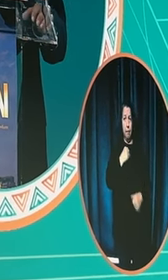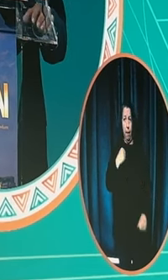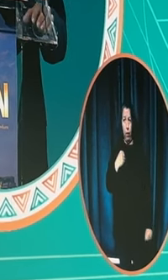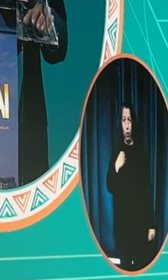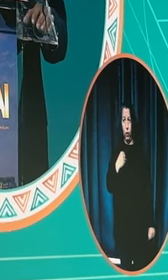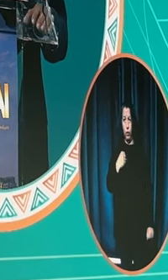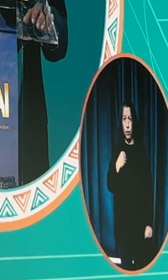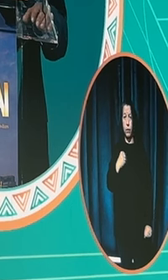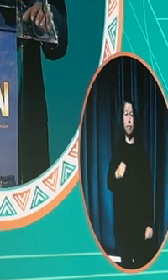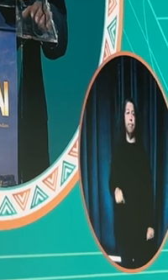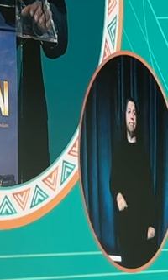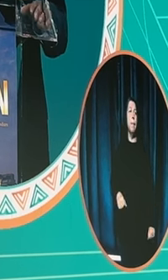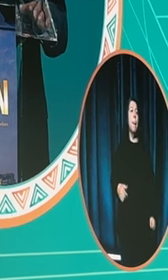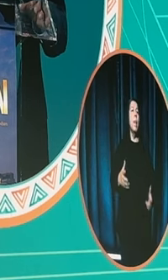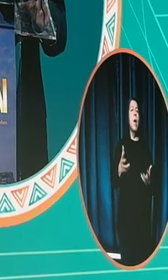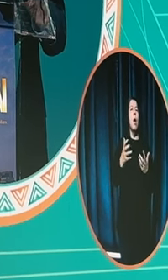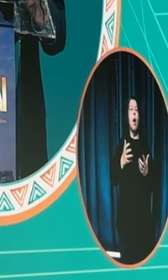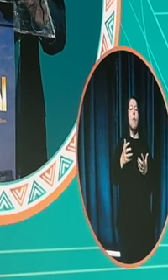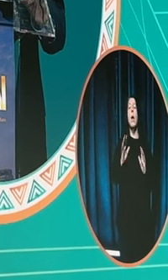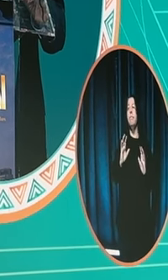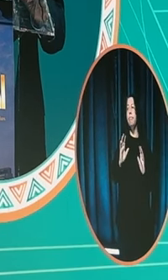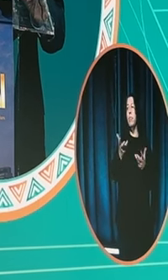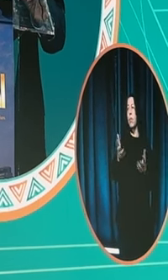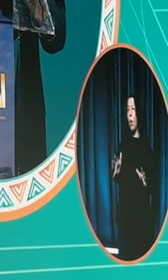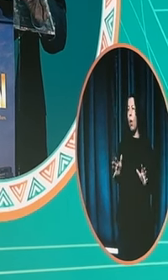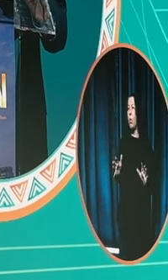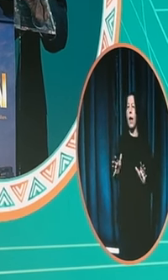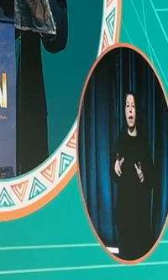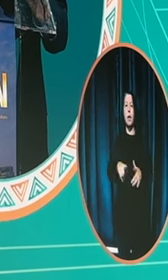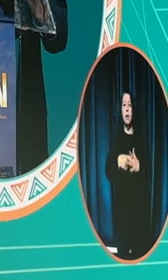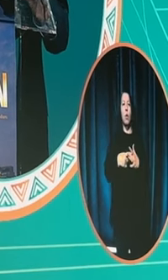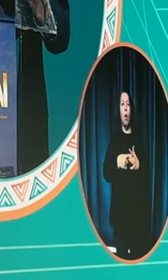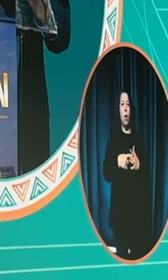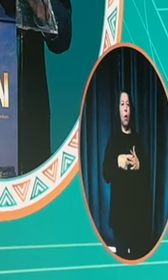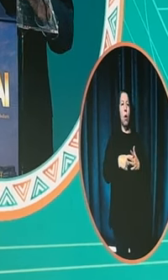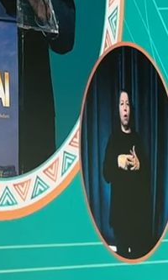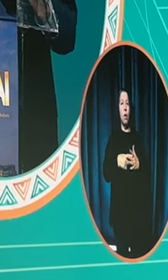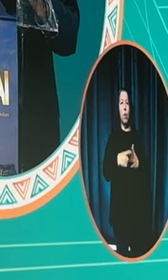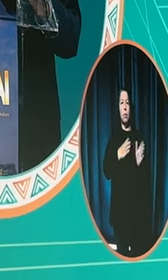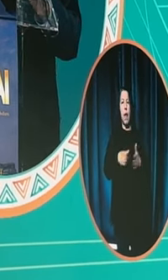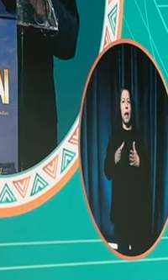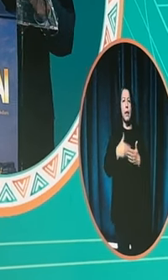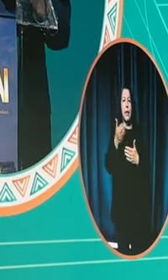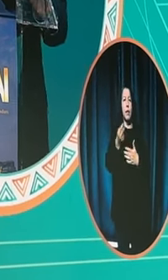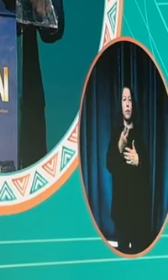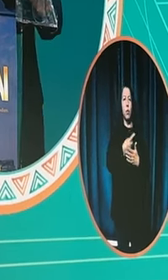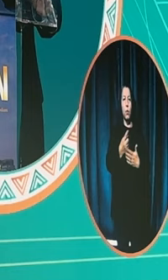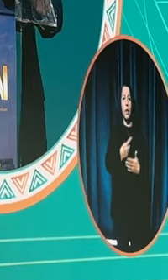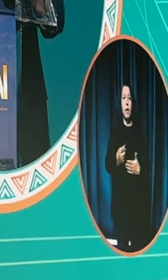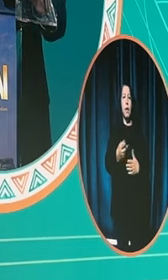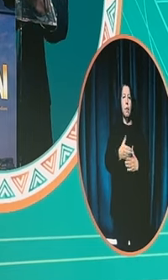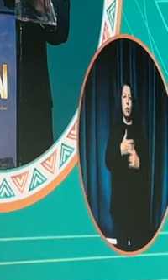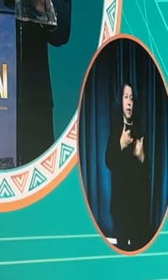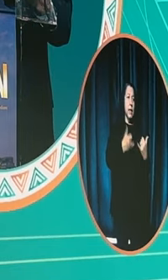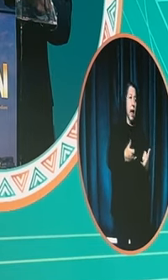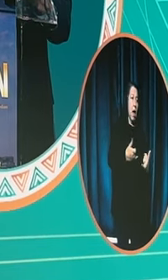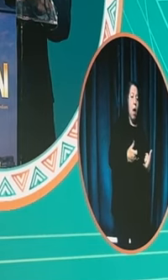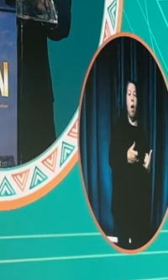And I wanted to already plot out the next few weeks between now and February, the executive council winter